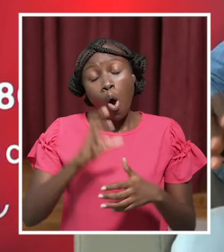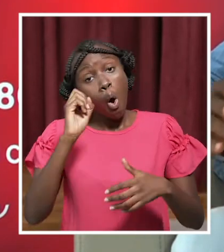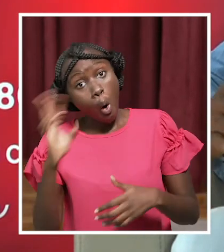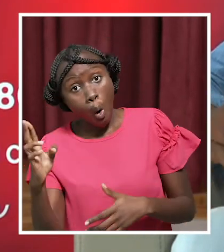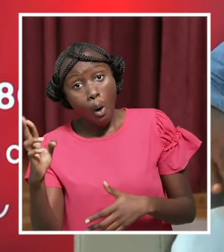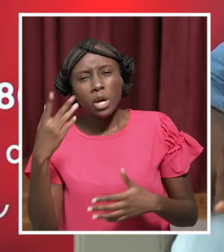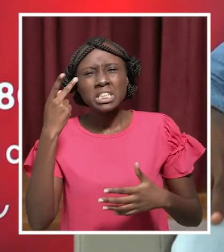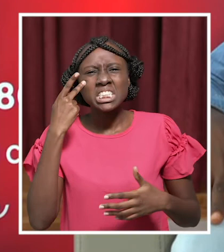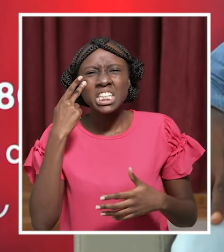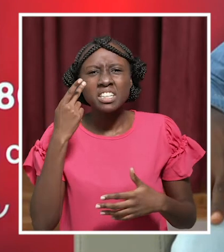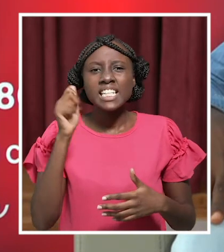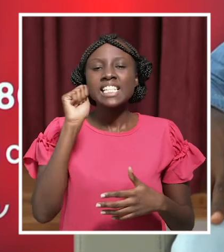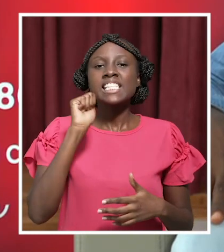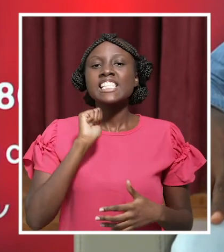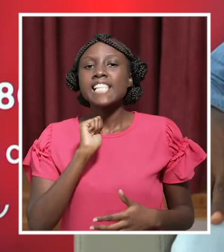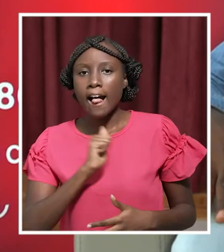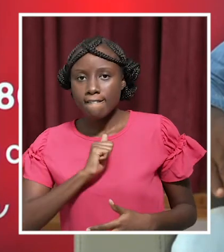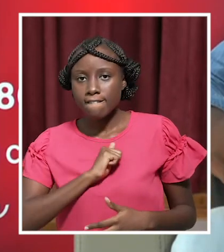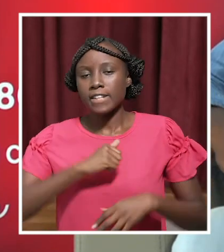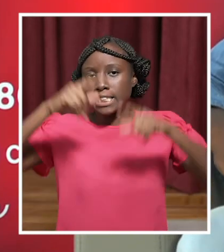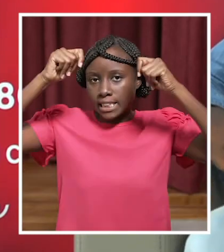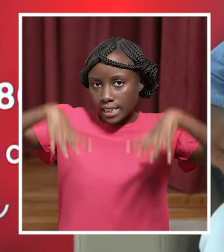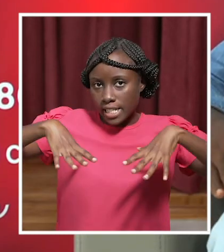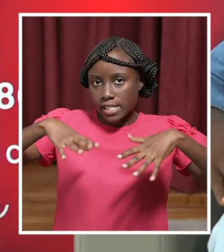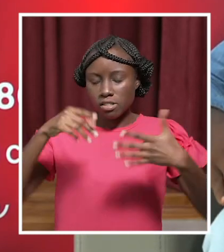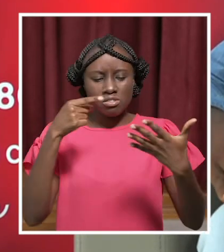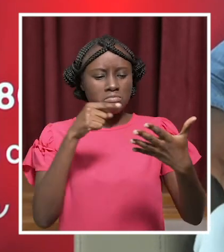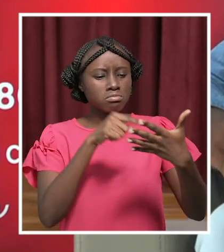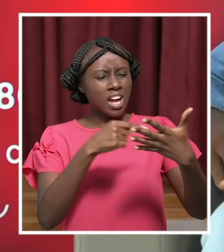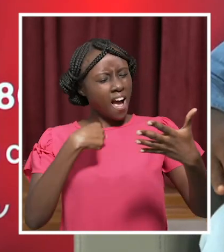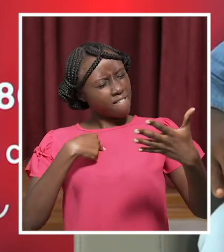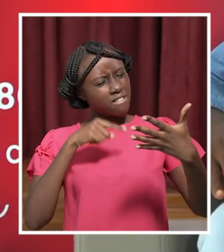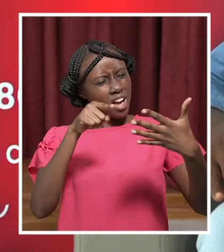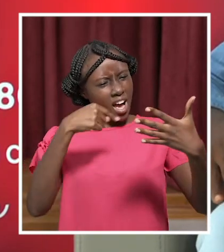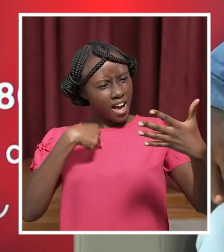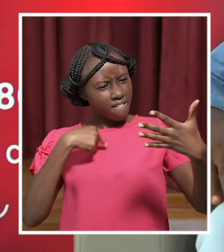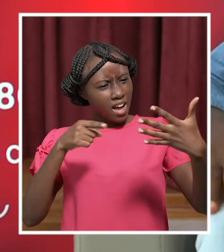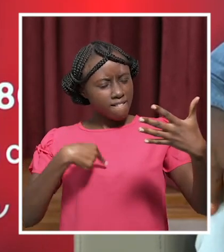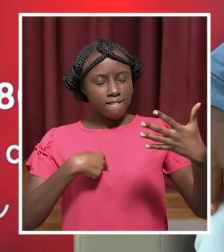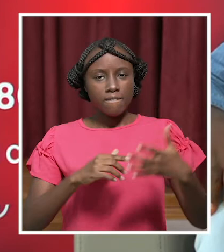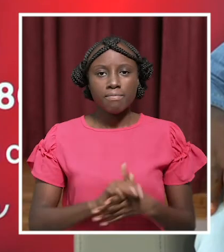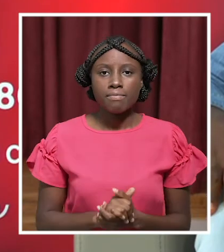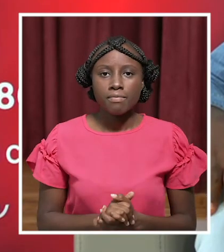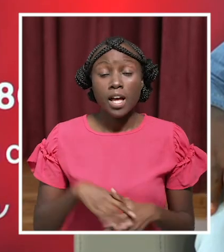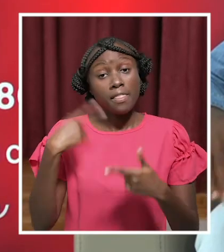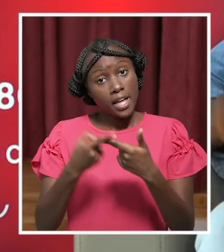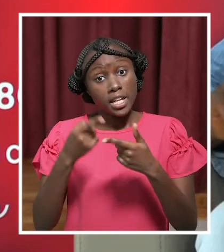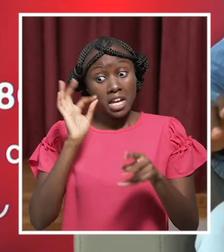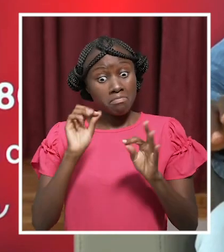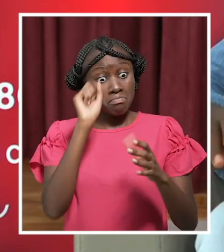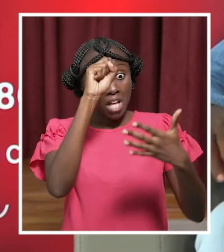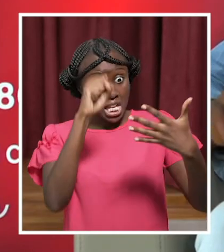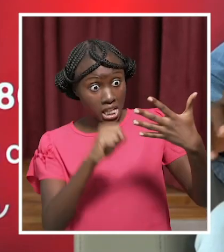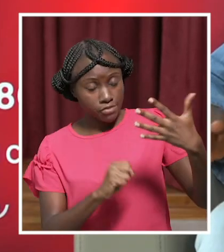And then you would have to consider going to a professional. Now, in early stages, people might think that it's something to do with sight. Like you're